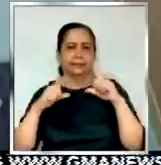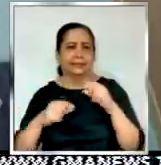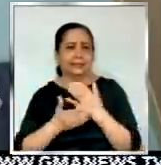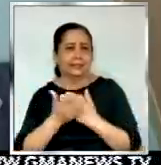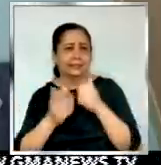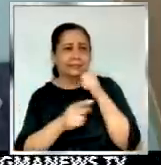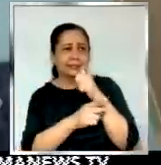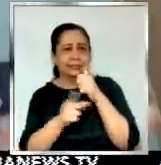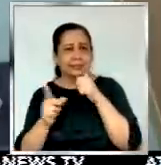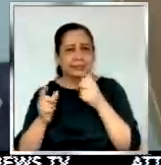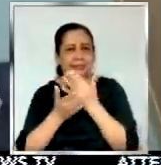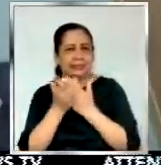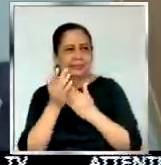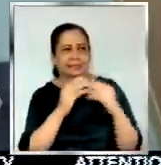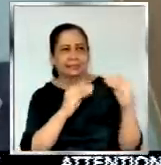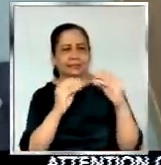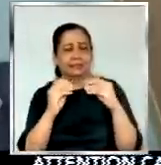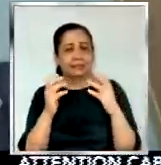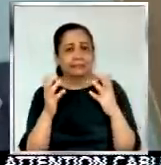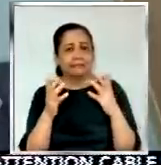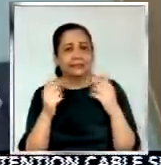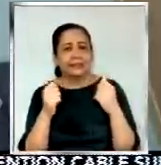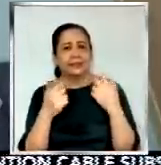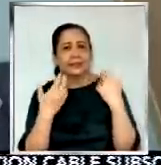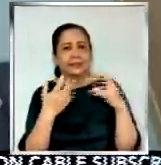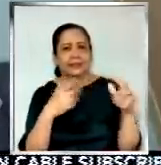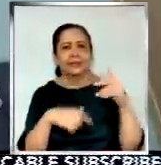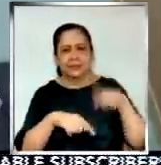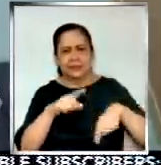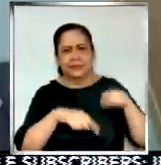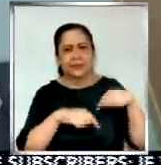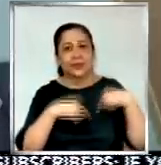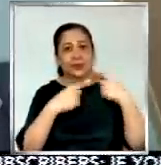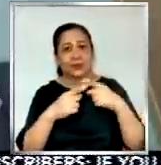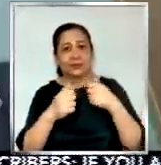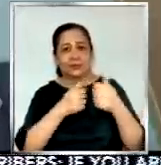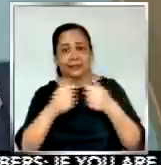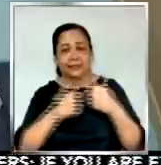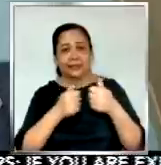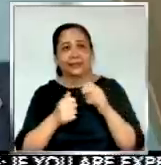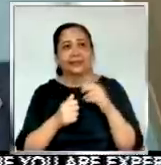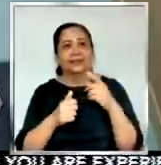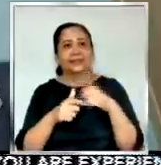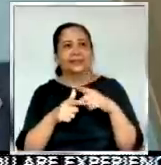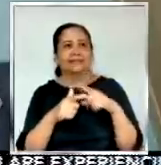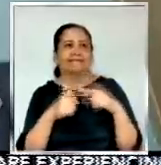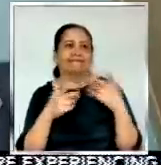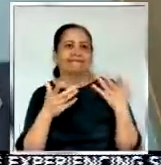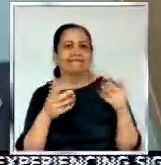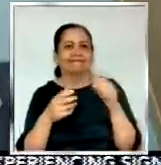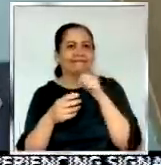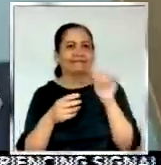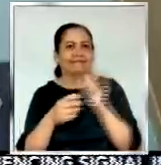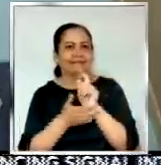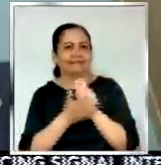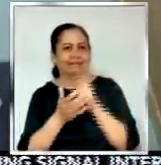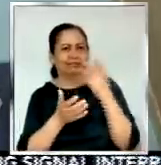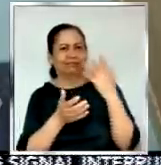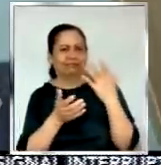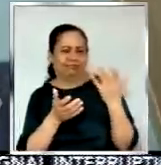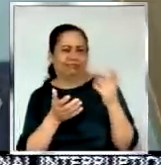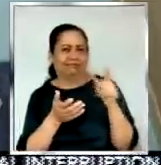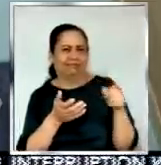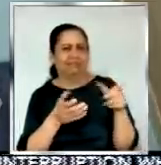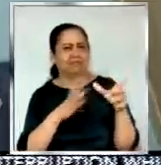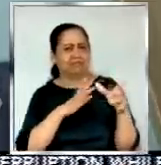you know, may sinasabi, they've been my friend din during the competition. And hindi naman ganun yung treatment nila sa akin all